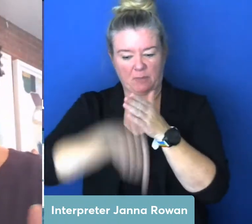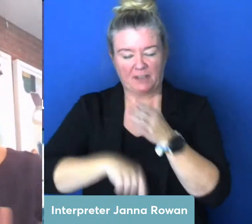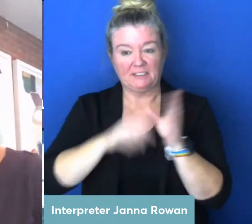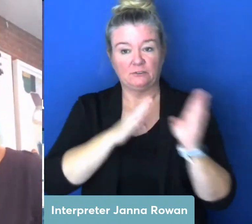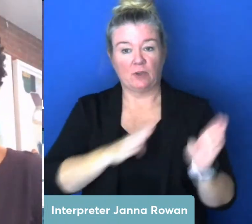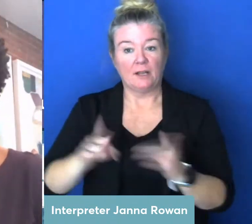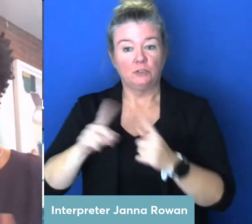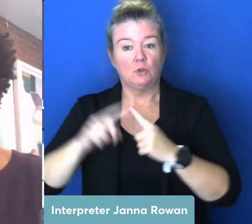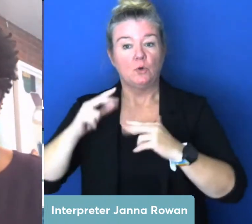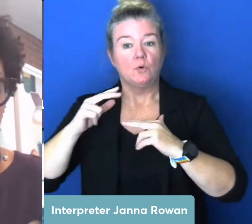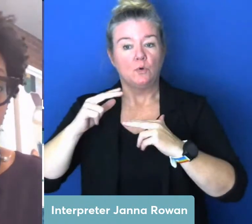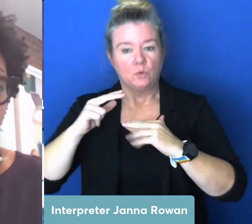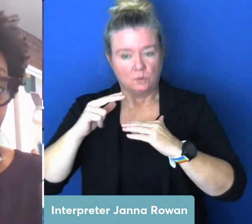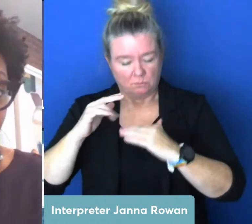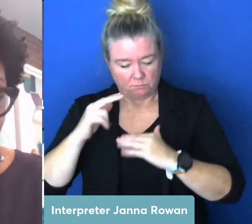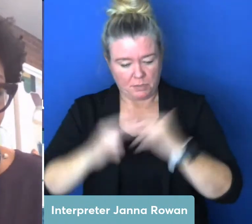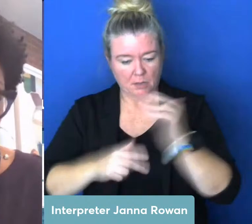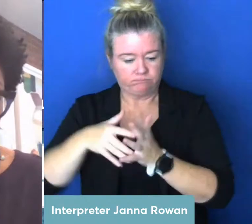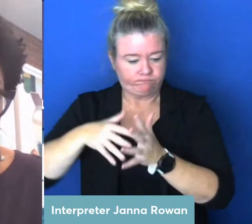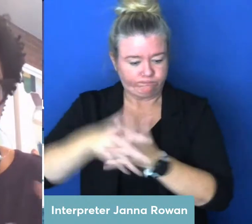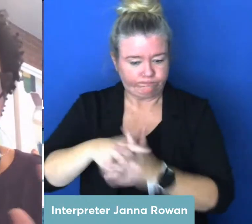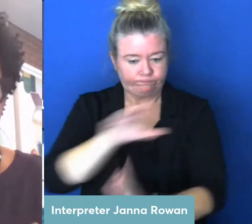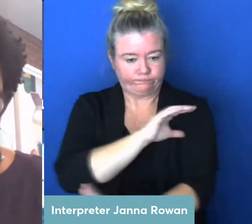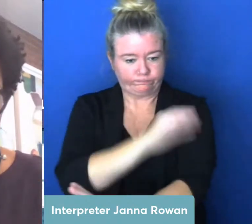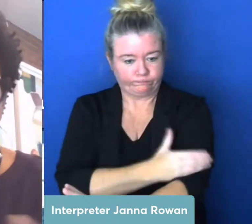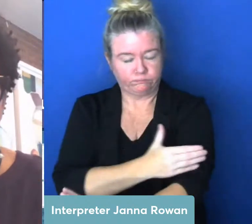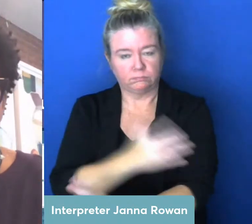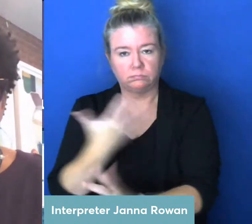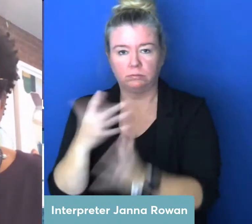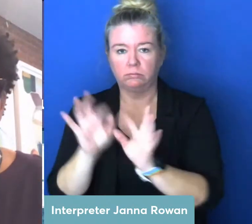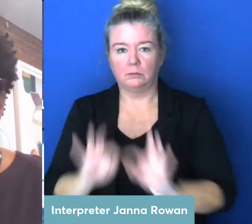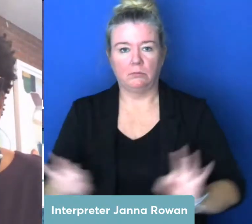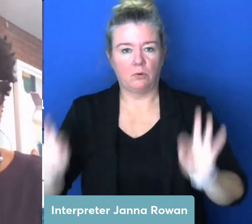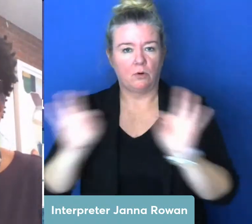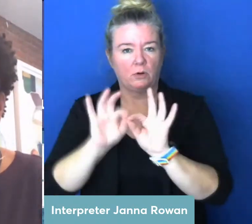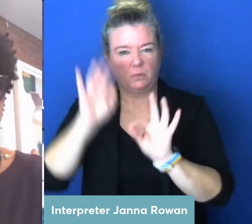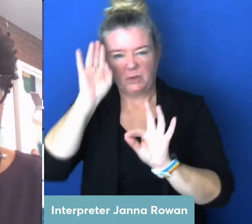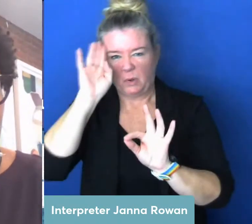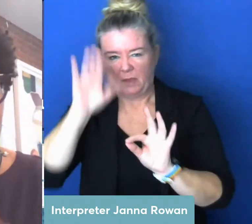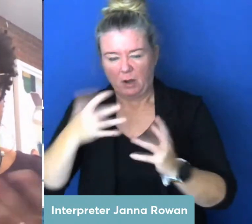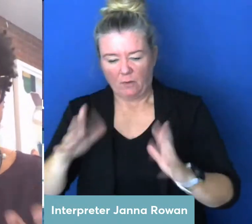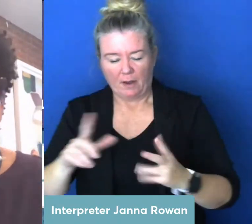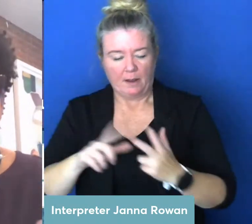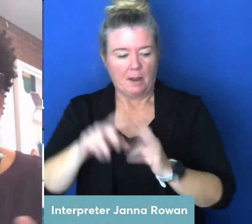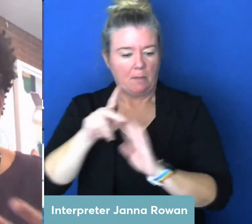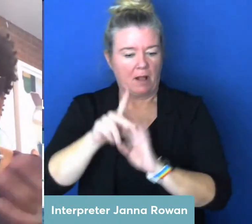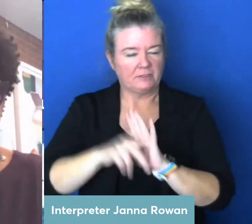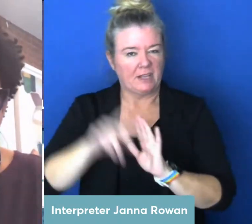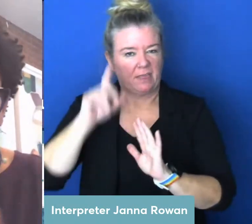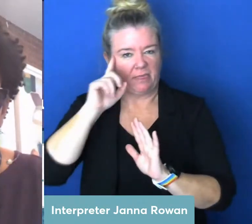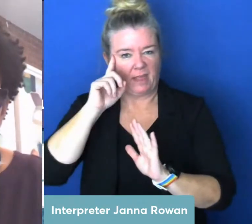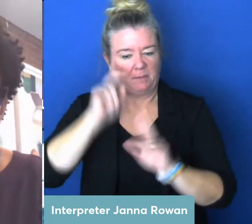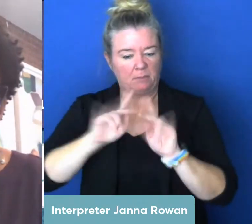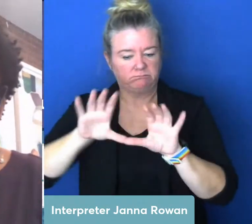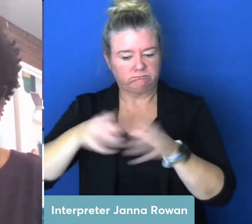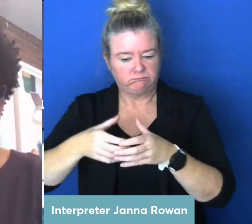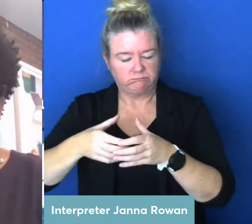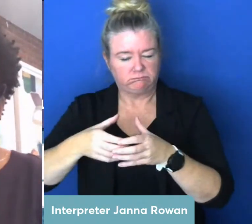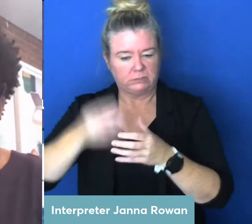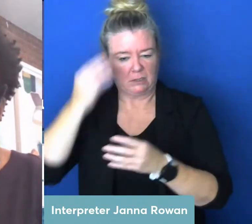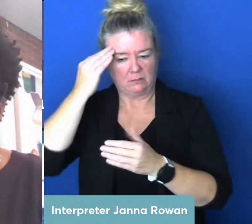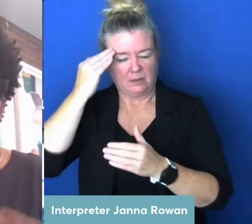to building grassroots power is essential. We know that. Policy think tanks like us, like Michigan